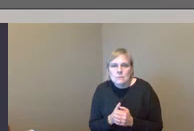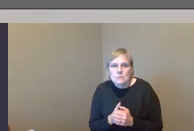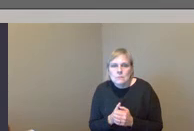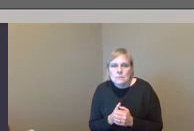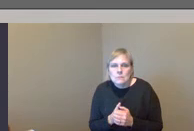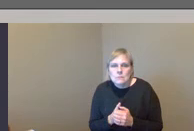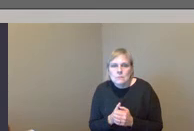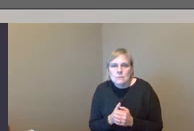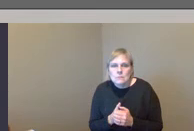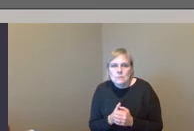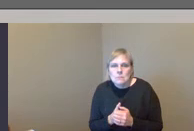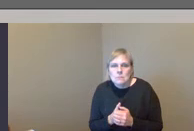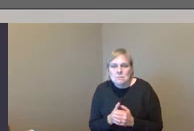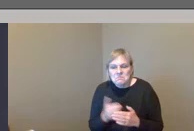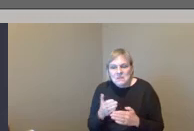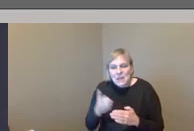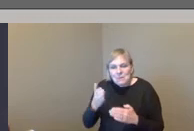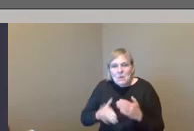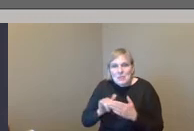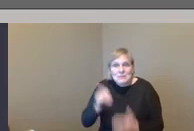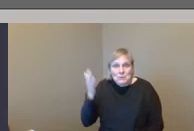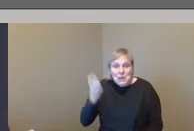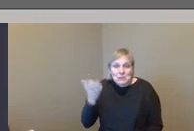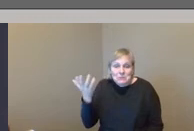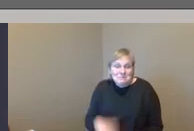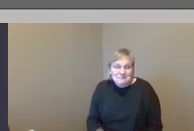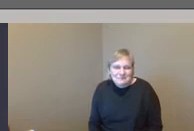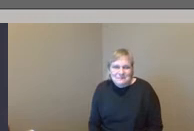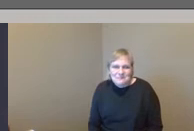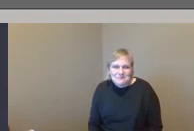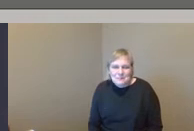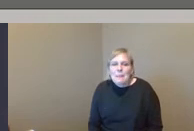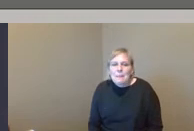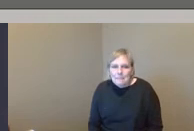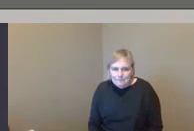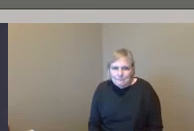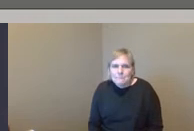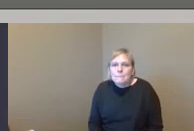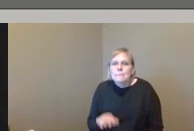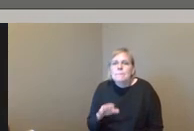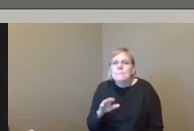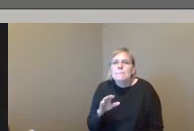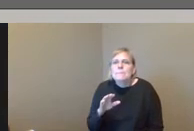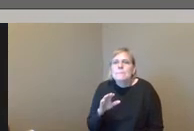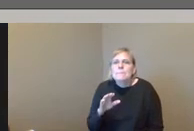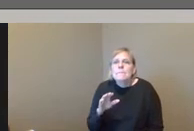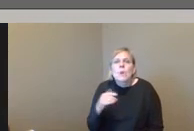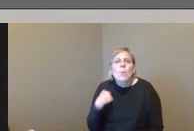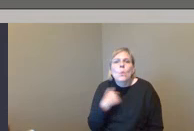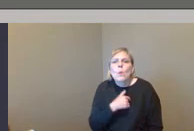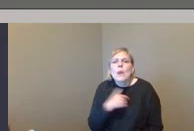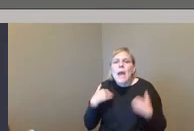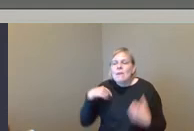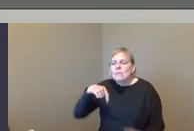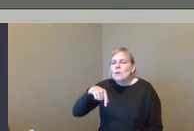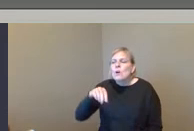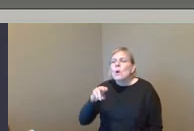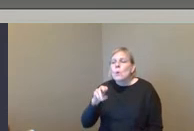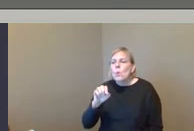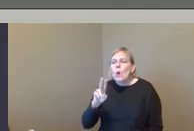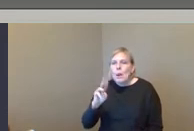Cool beans. That concludes this presentation then. Okay, so we do have a quorum now, right?